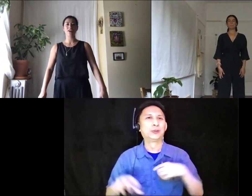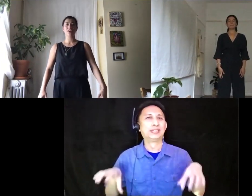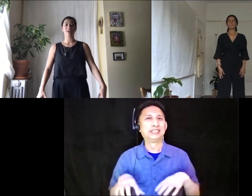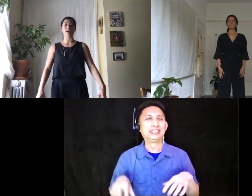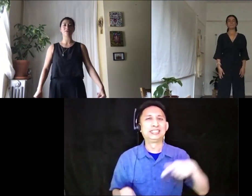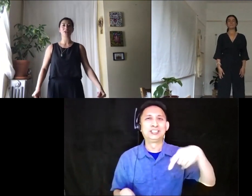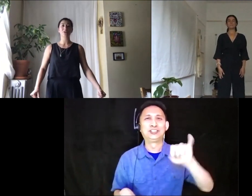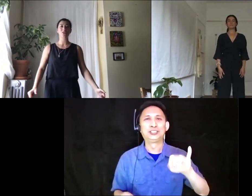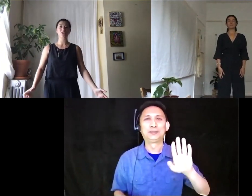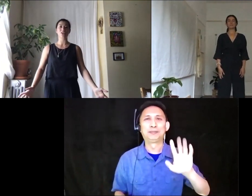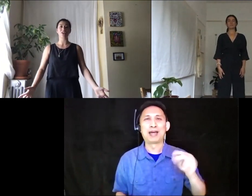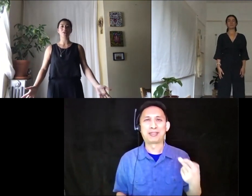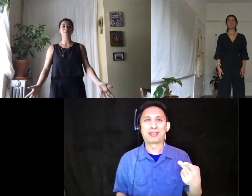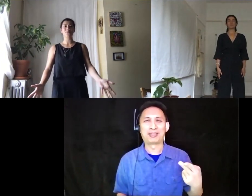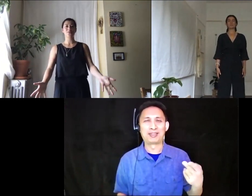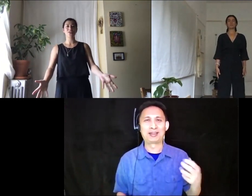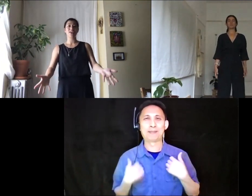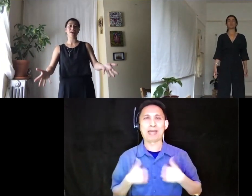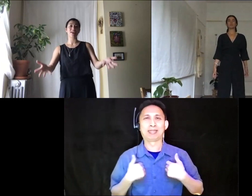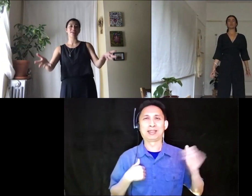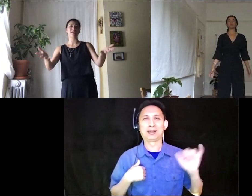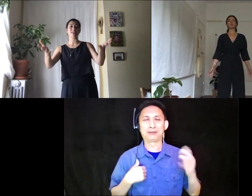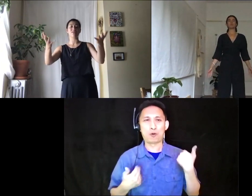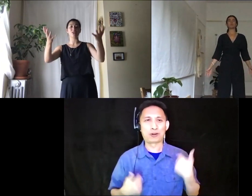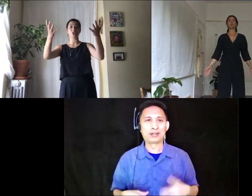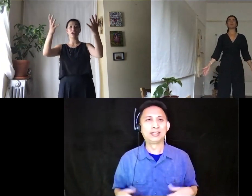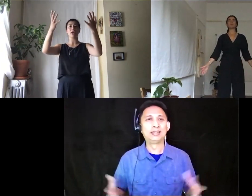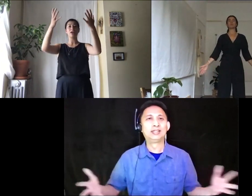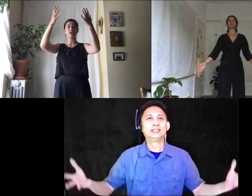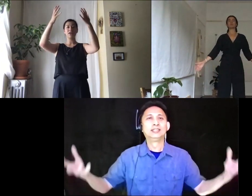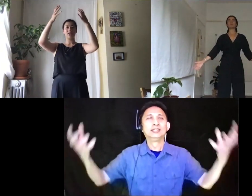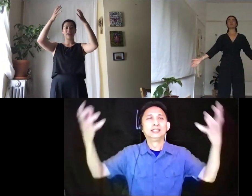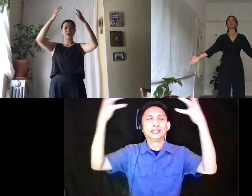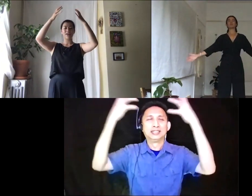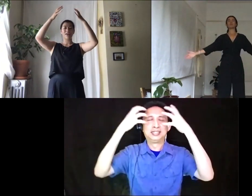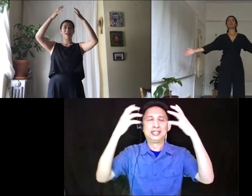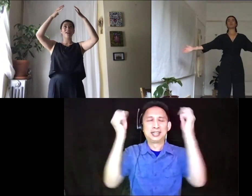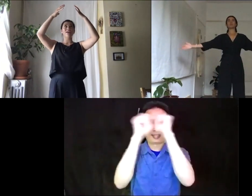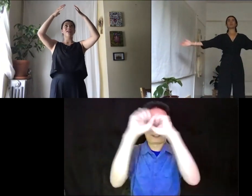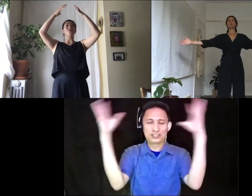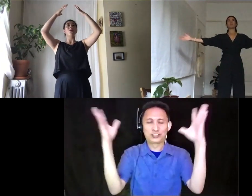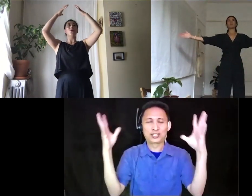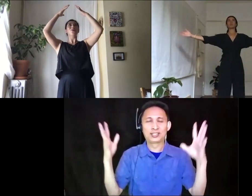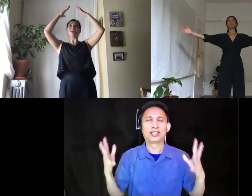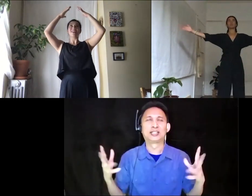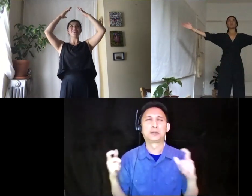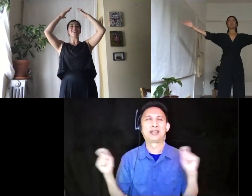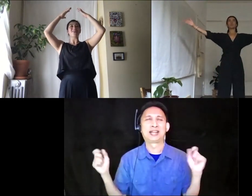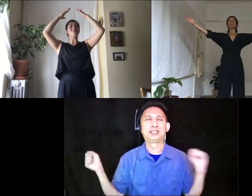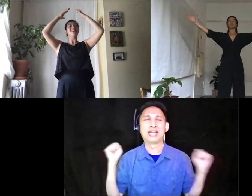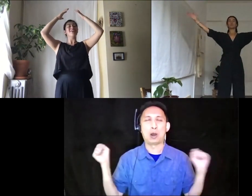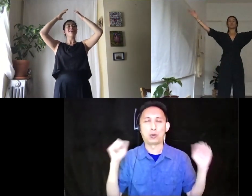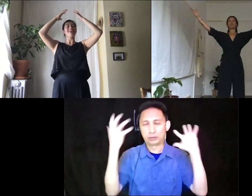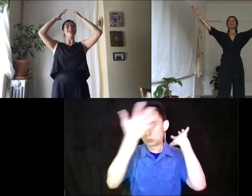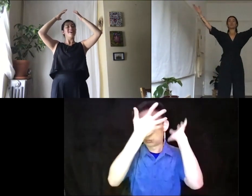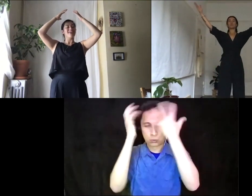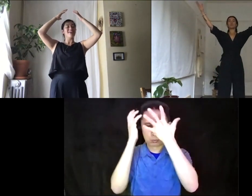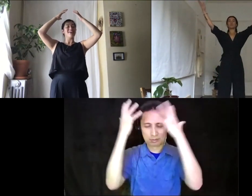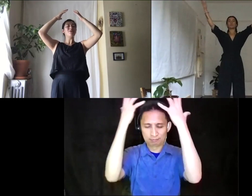remember gathering your chi and envisioning to hold it. You're